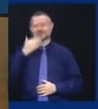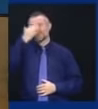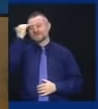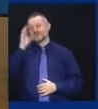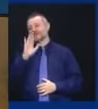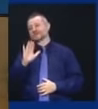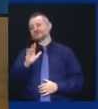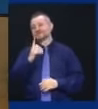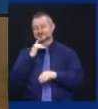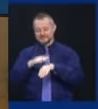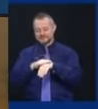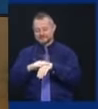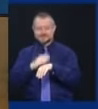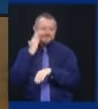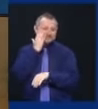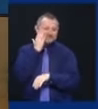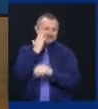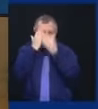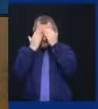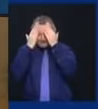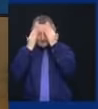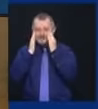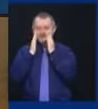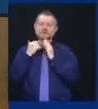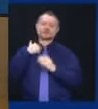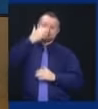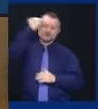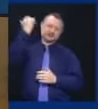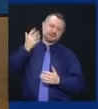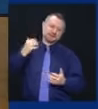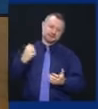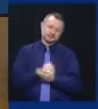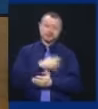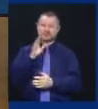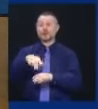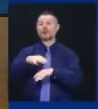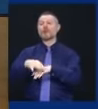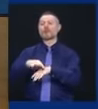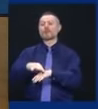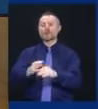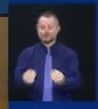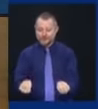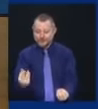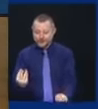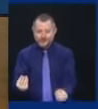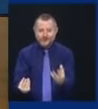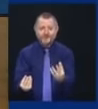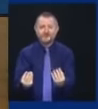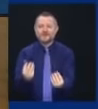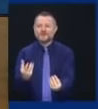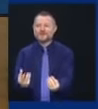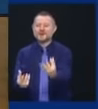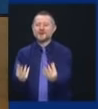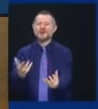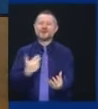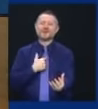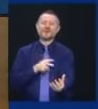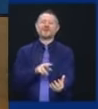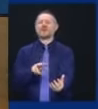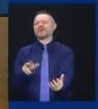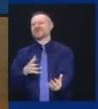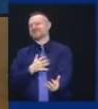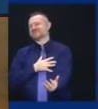second. You see the earth coming back to life after a long,